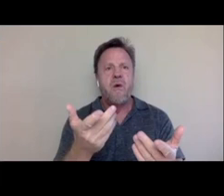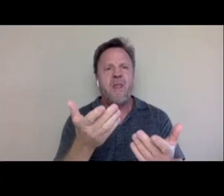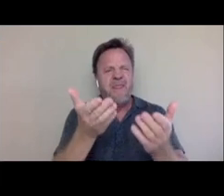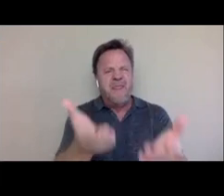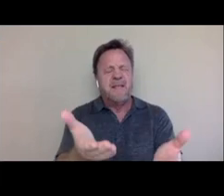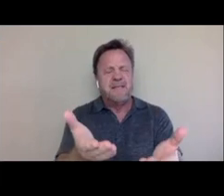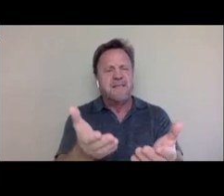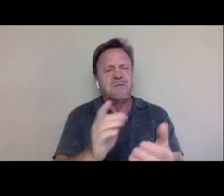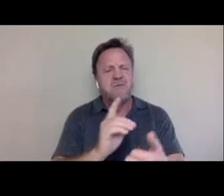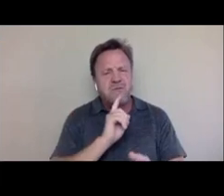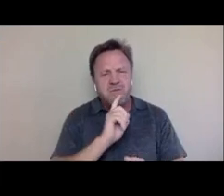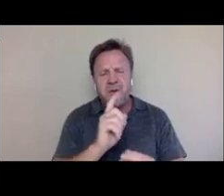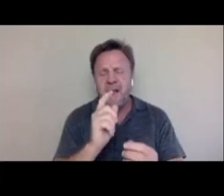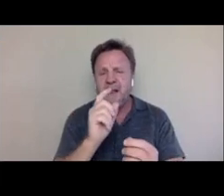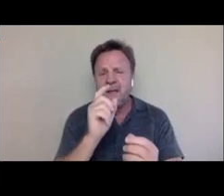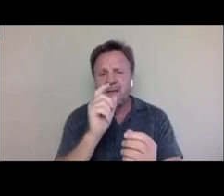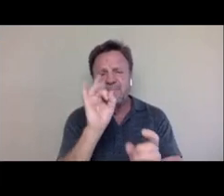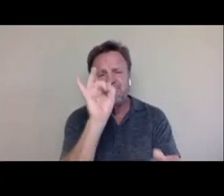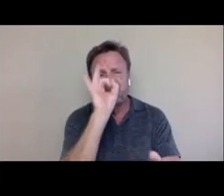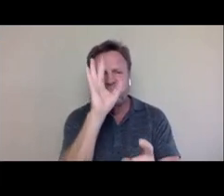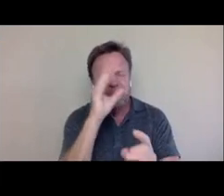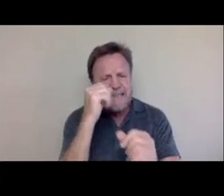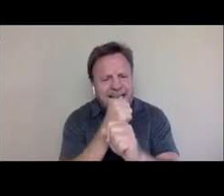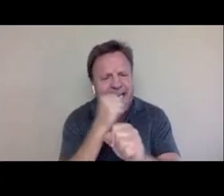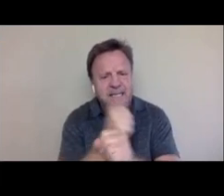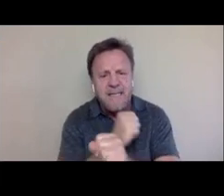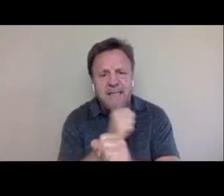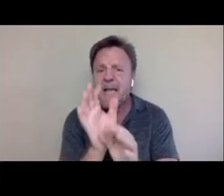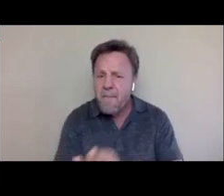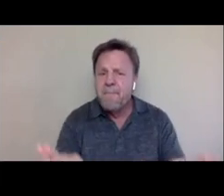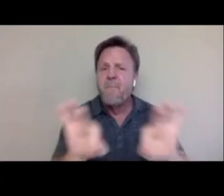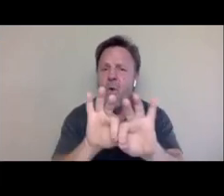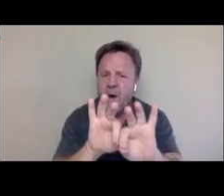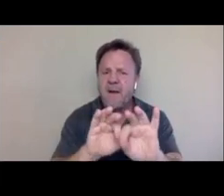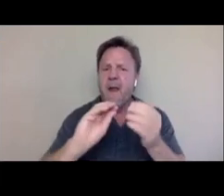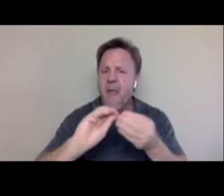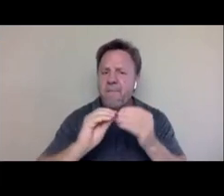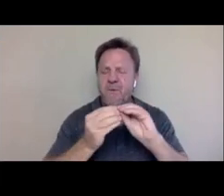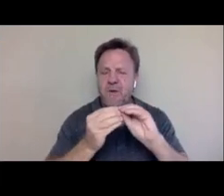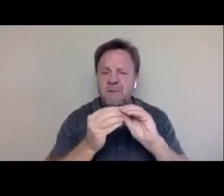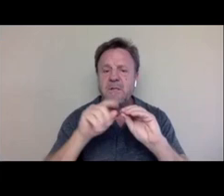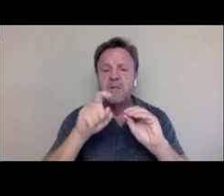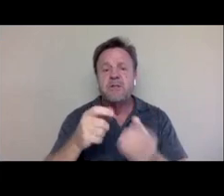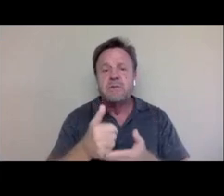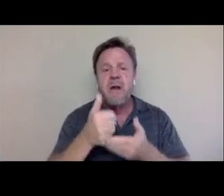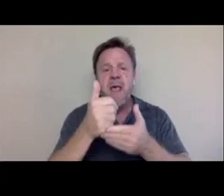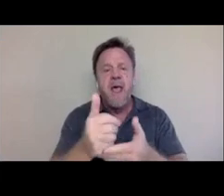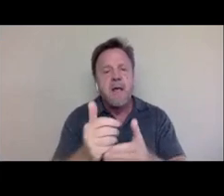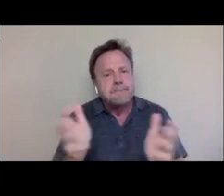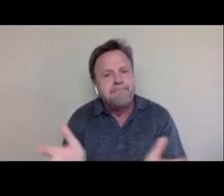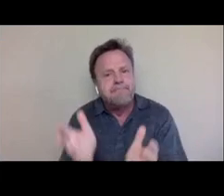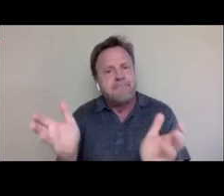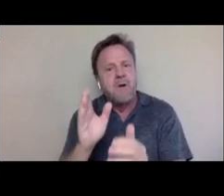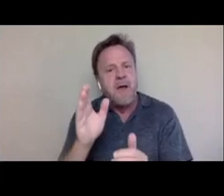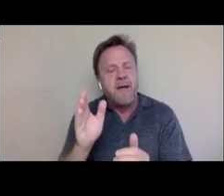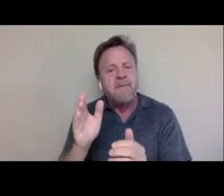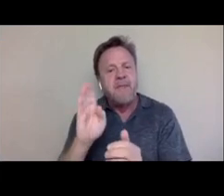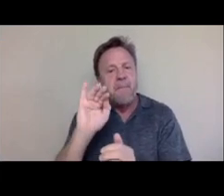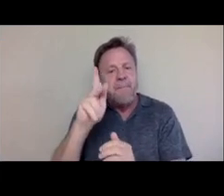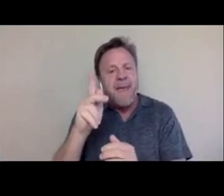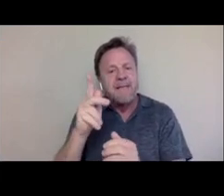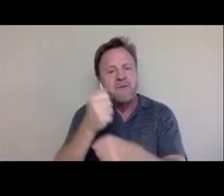really dramatic statistics, important statistics that should help drive bank decision-making in the